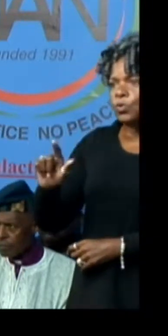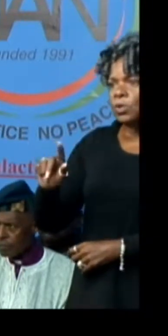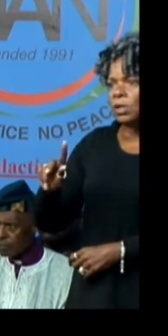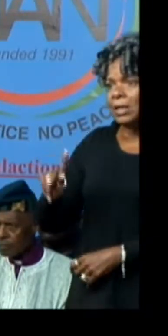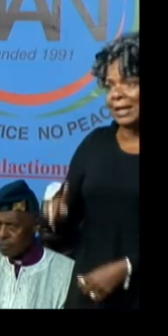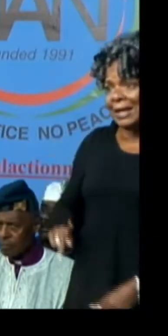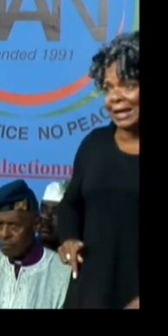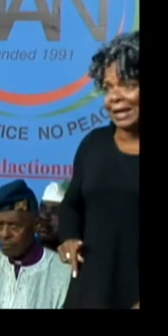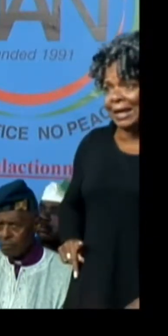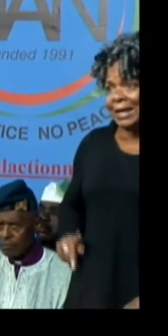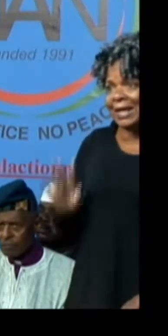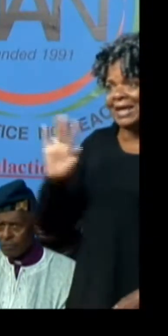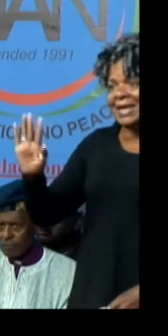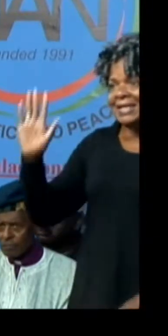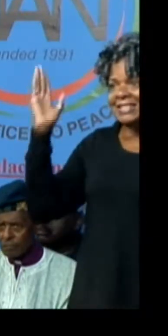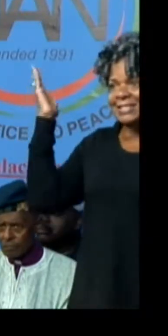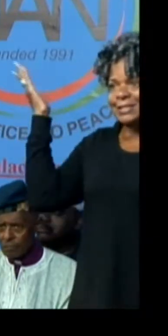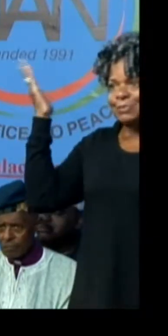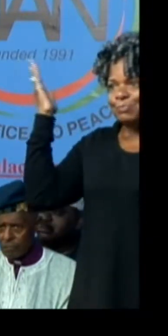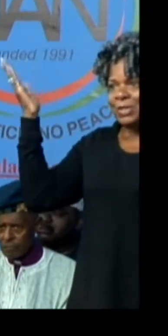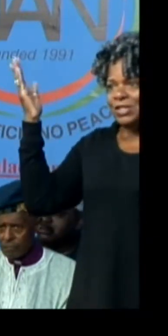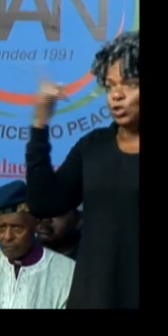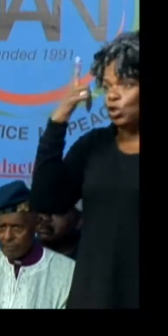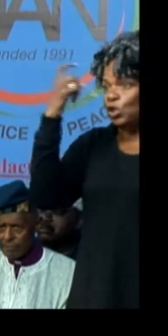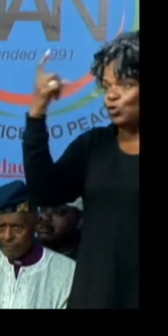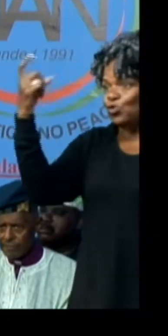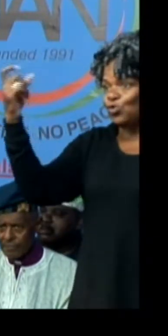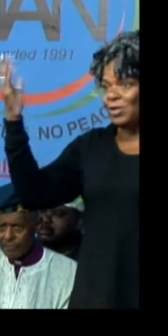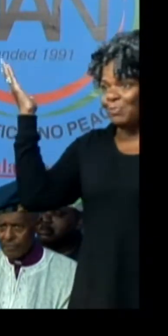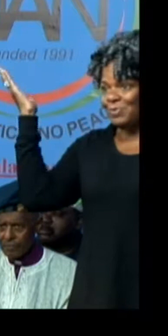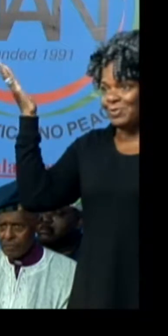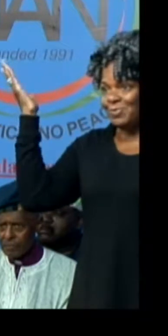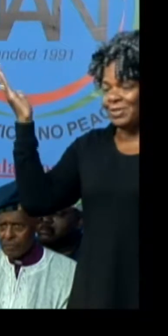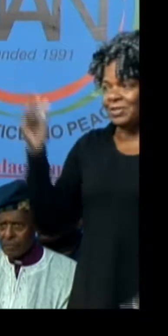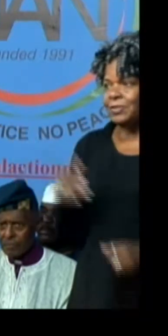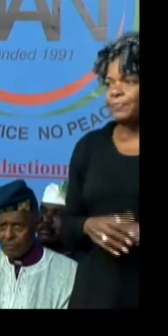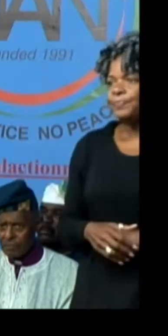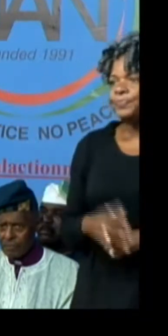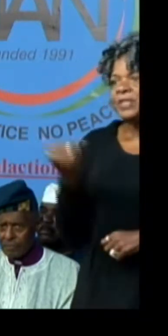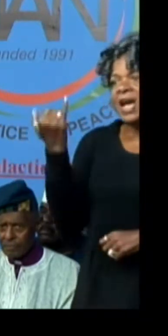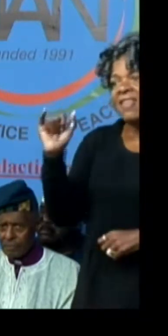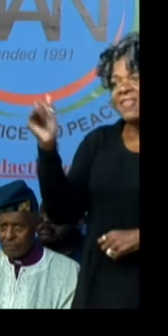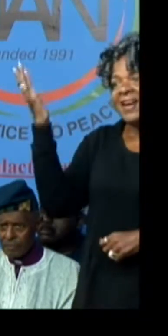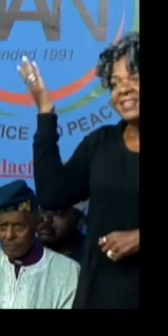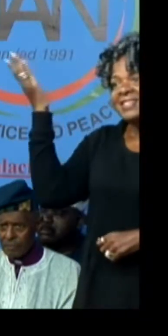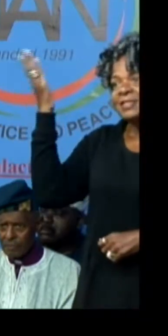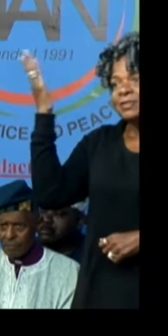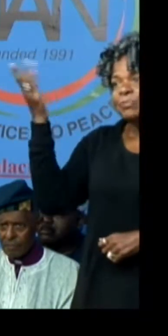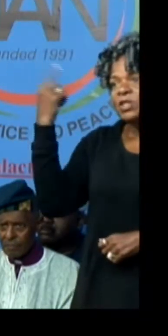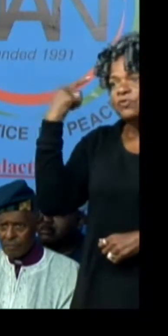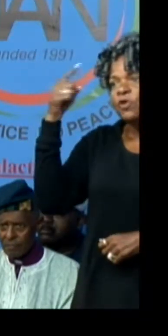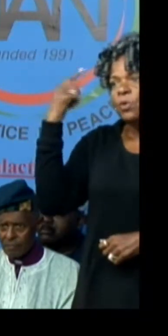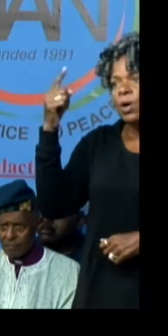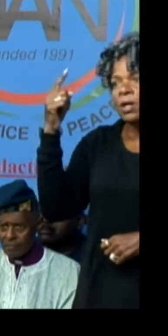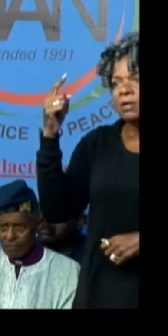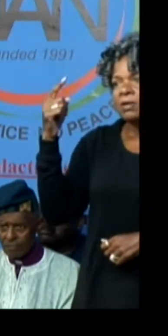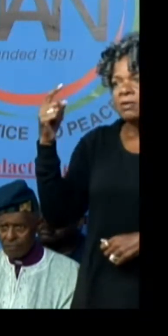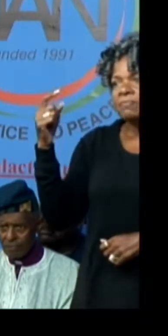basic tenets of that dream was fighting poverty, fighting for voting